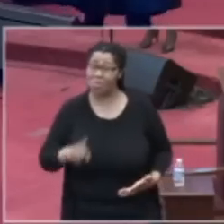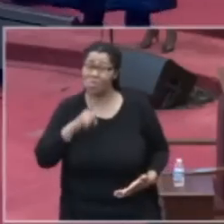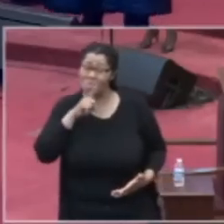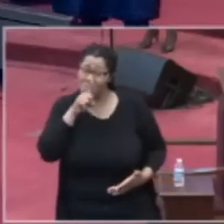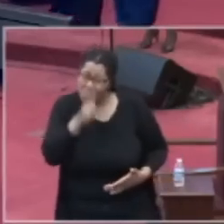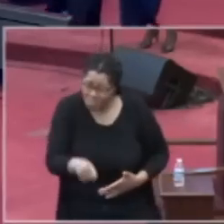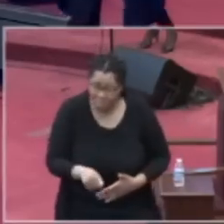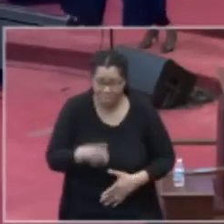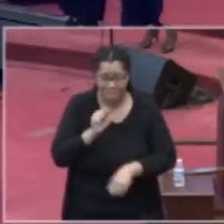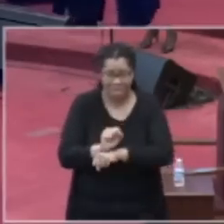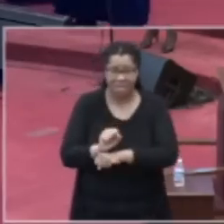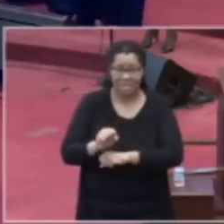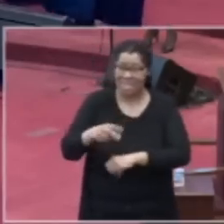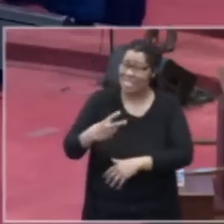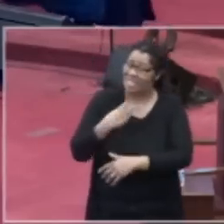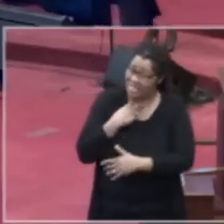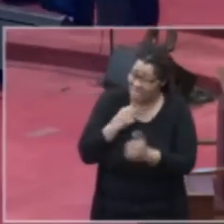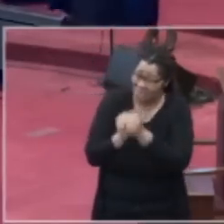stuck in sin